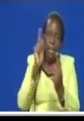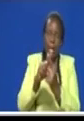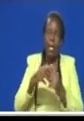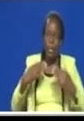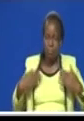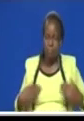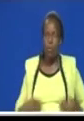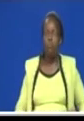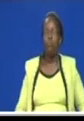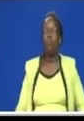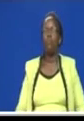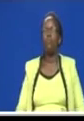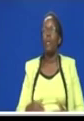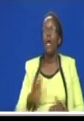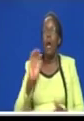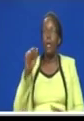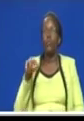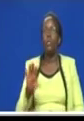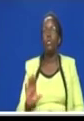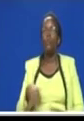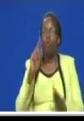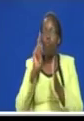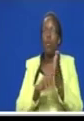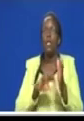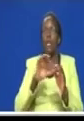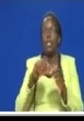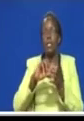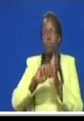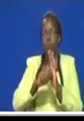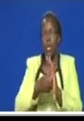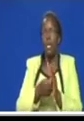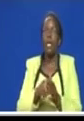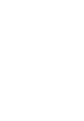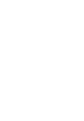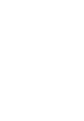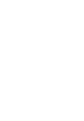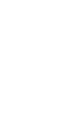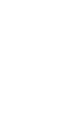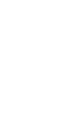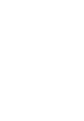beings. So ask yourself, what does this mean in the human world?